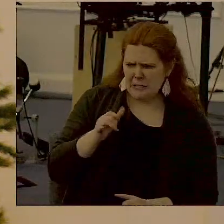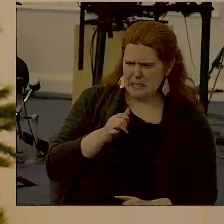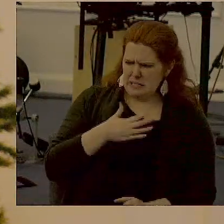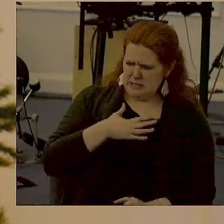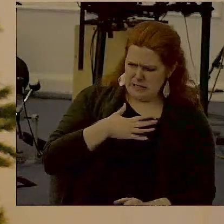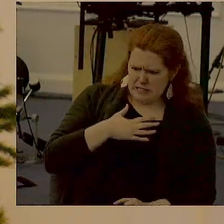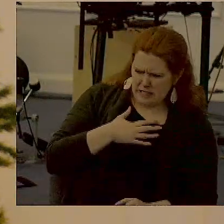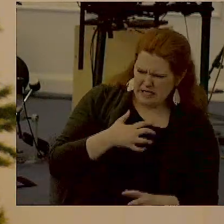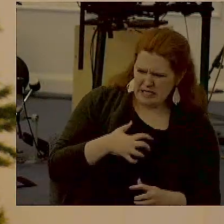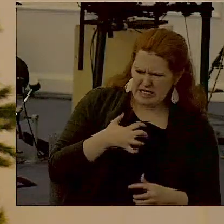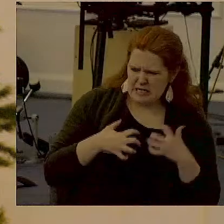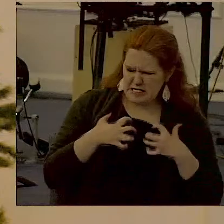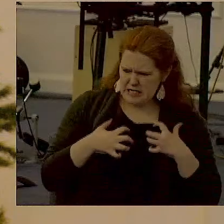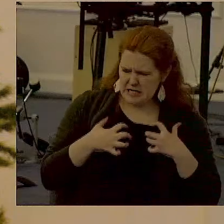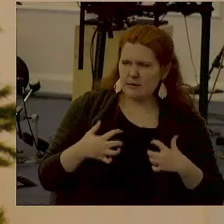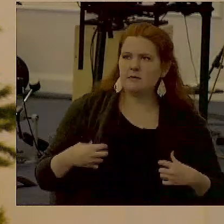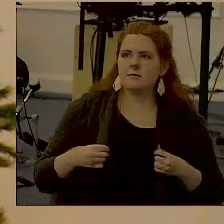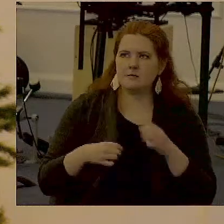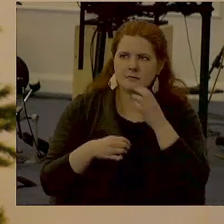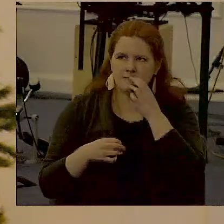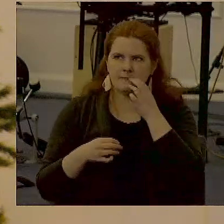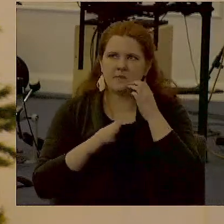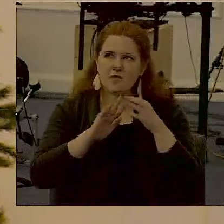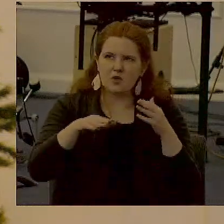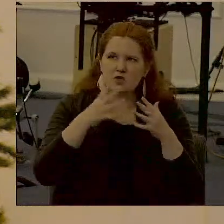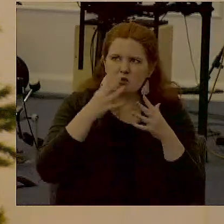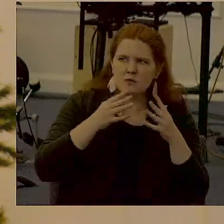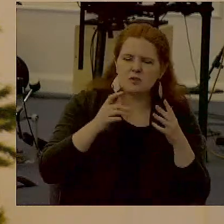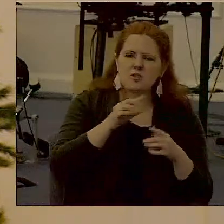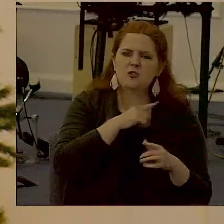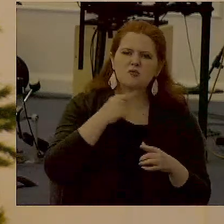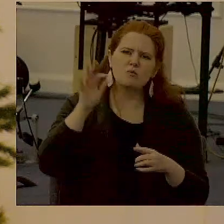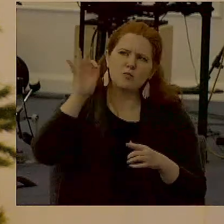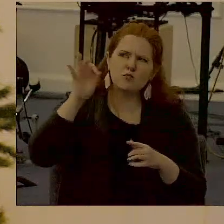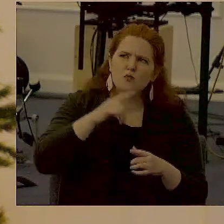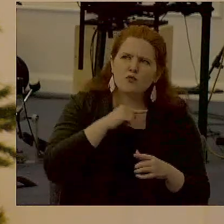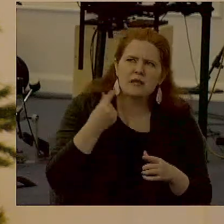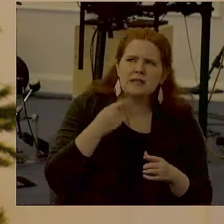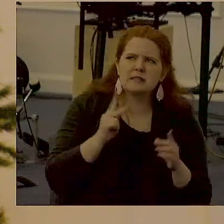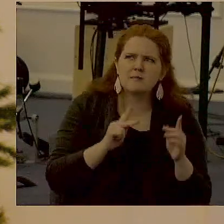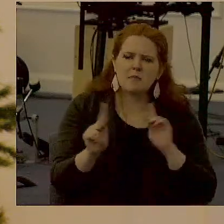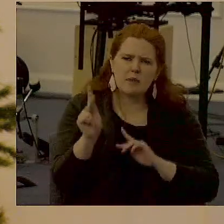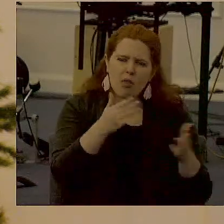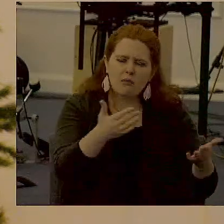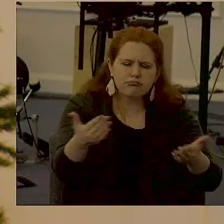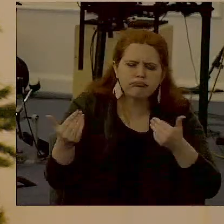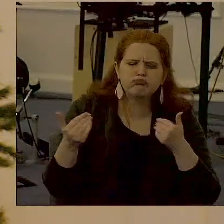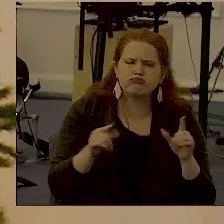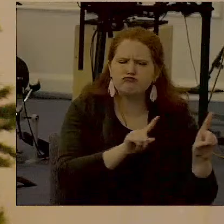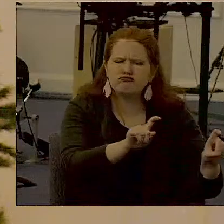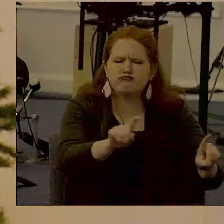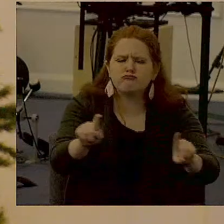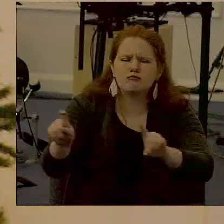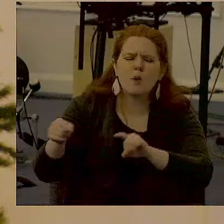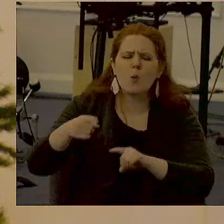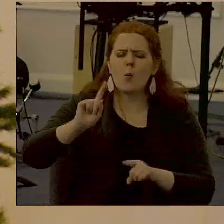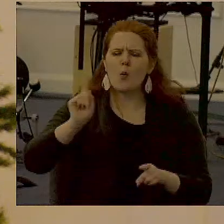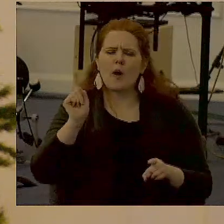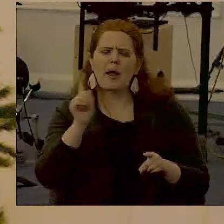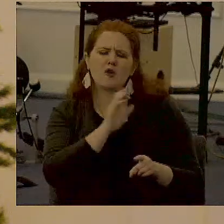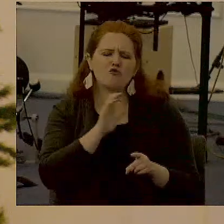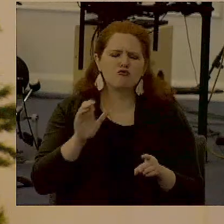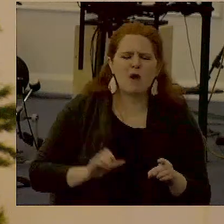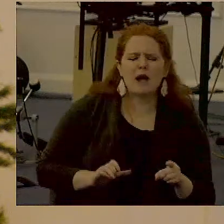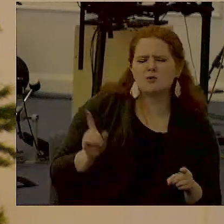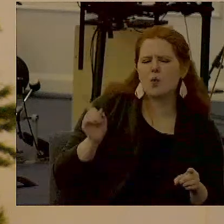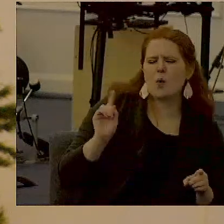all Jerusalem with him. And assembling all the chief priests and the scribes of the people, he inquired of them where the Christ